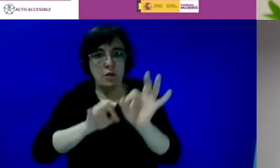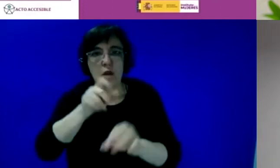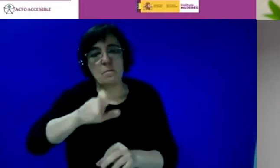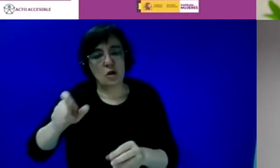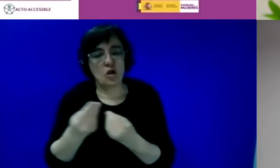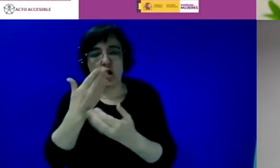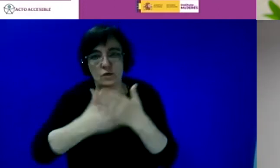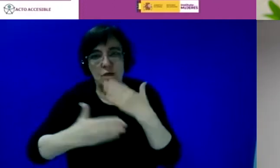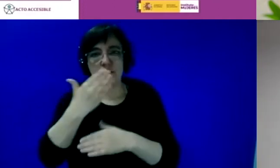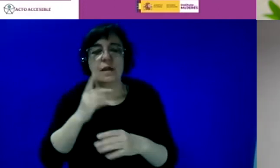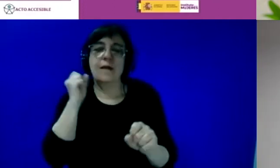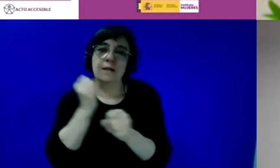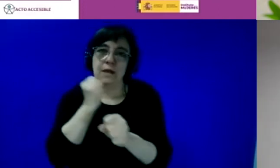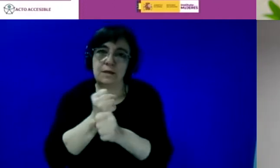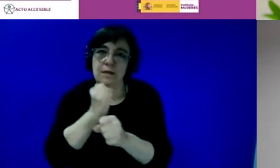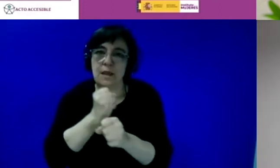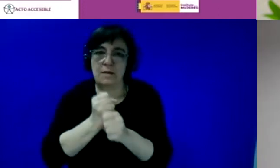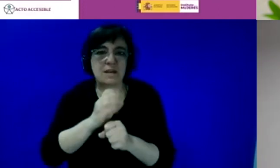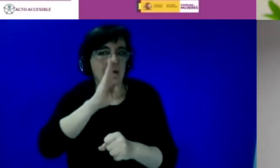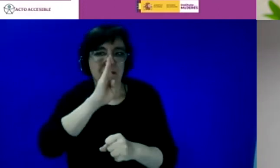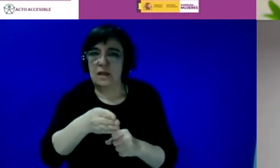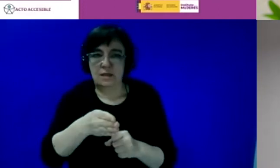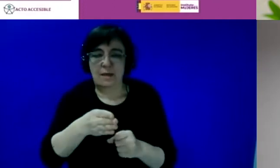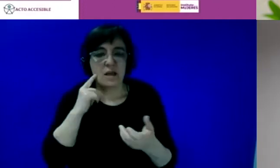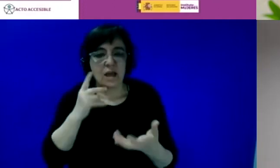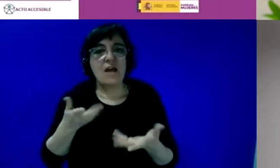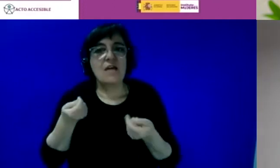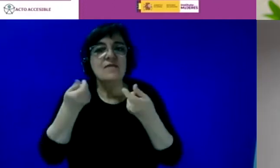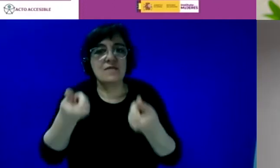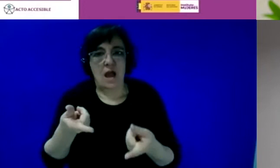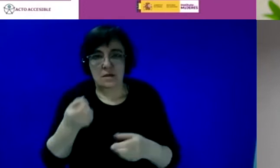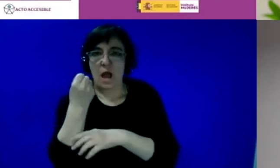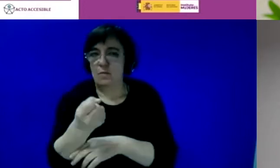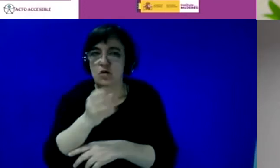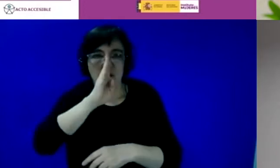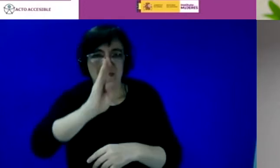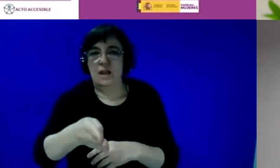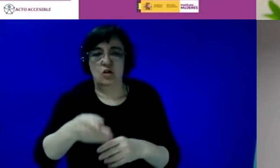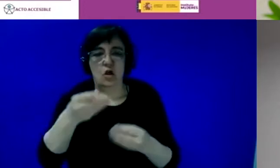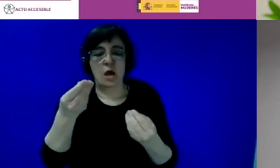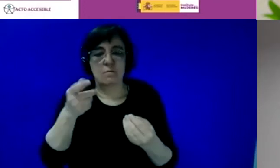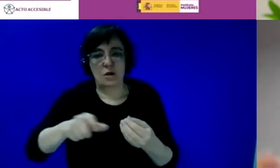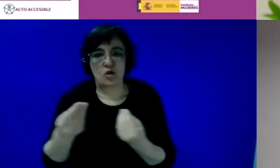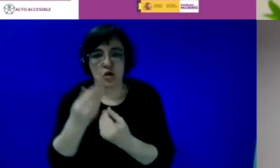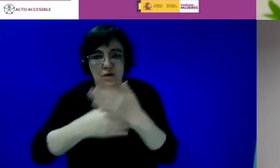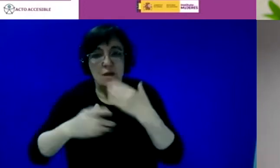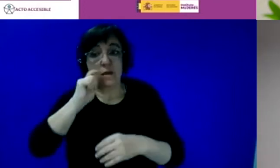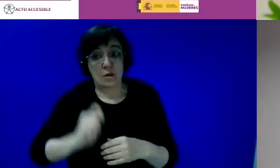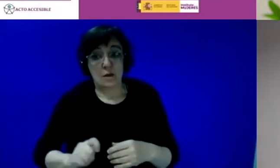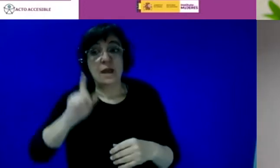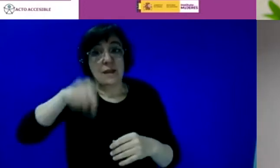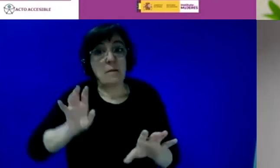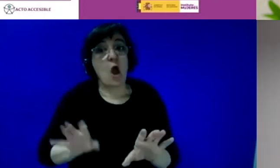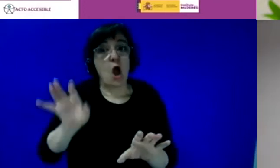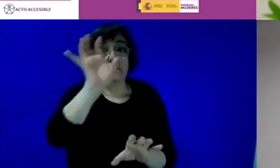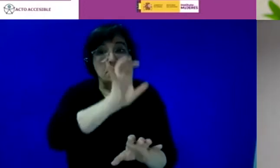to support people with disabilities in Ukraine and also in the neighboring countries that are on the front line receiving people